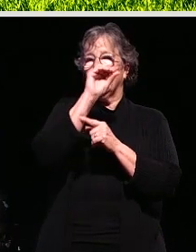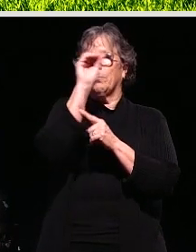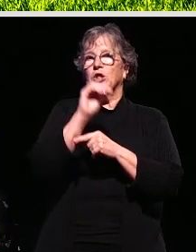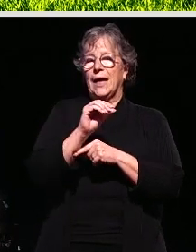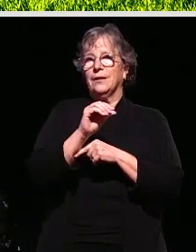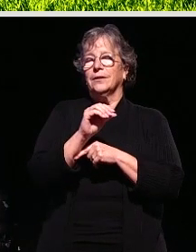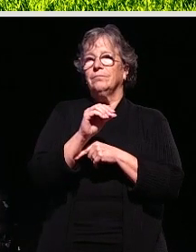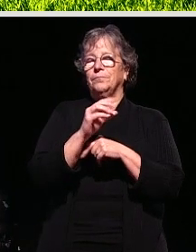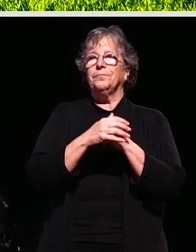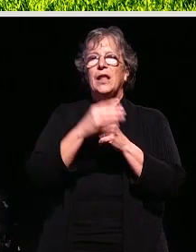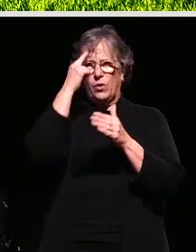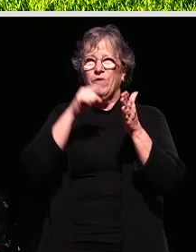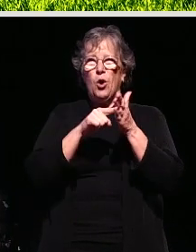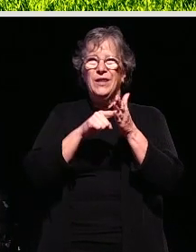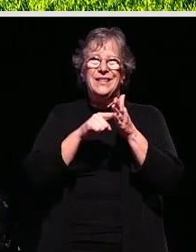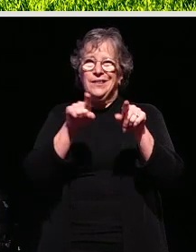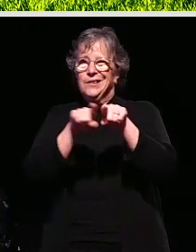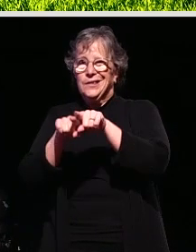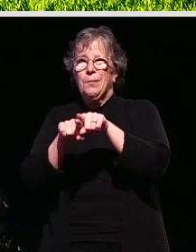in similar production systems.